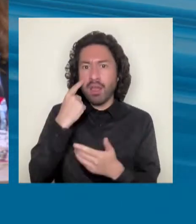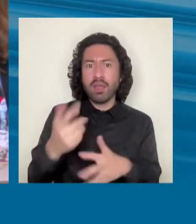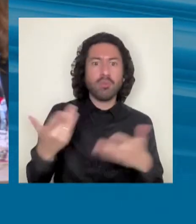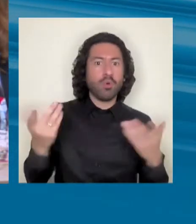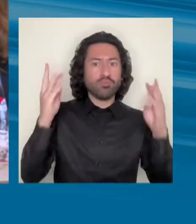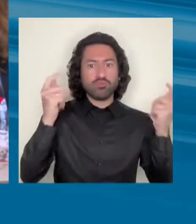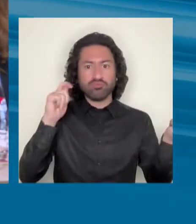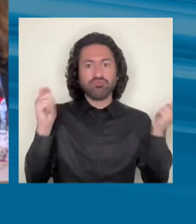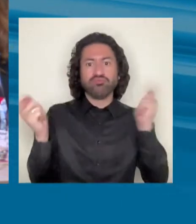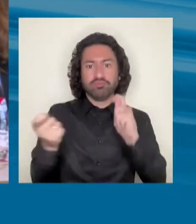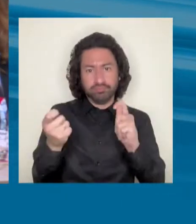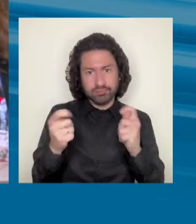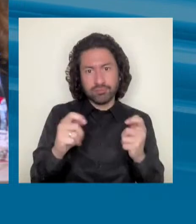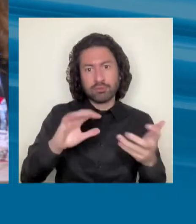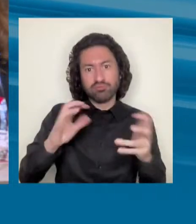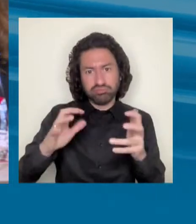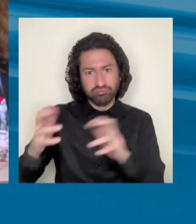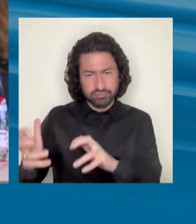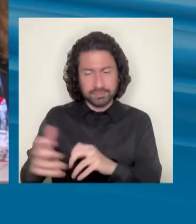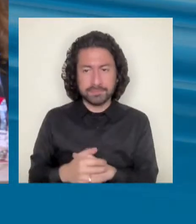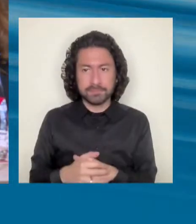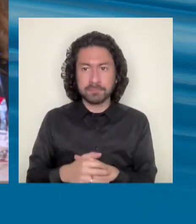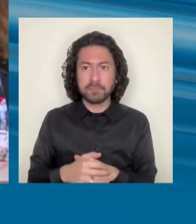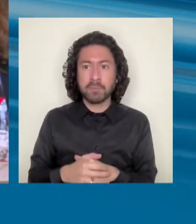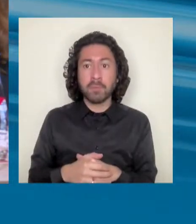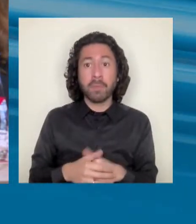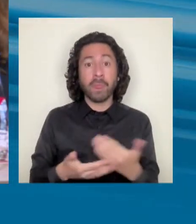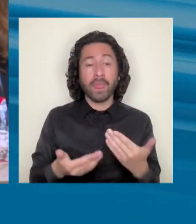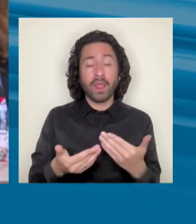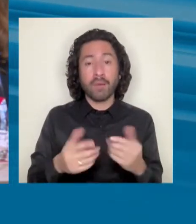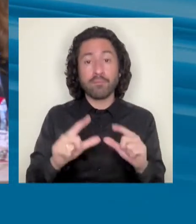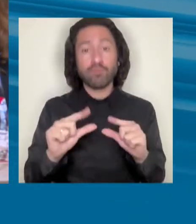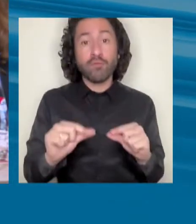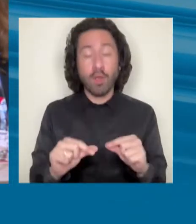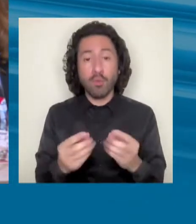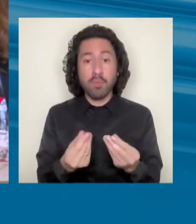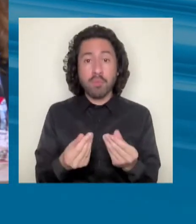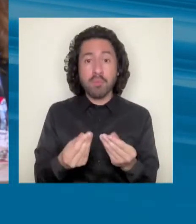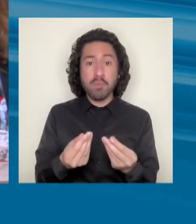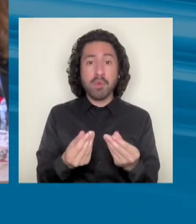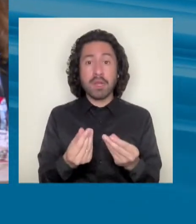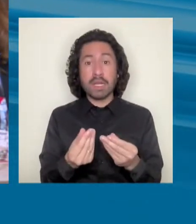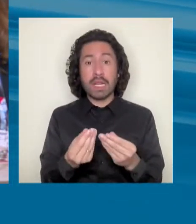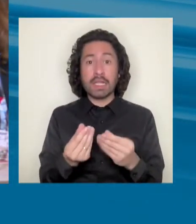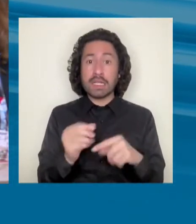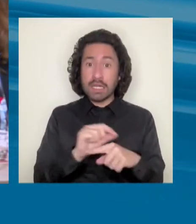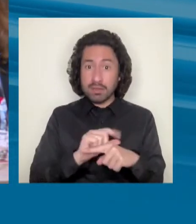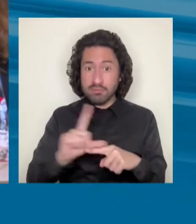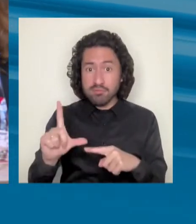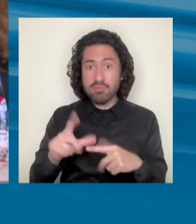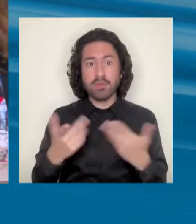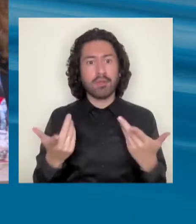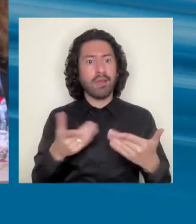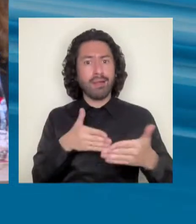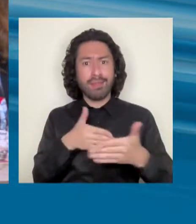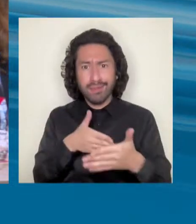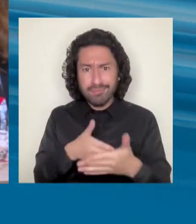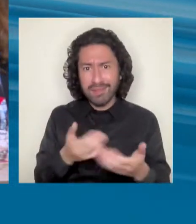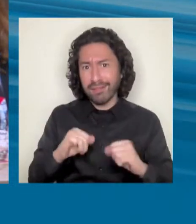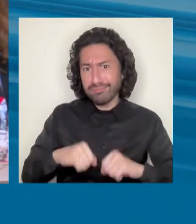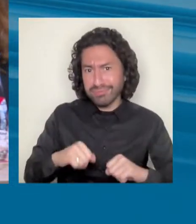economic growth, finance constraints, declining export capacity, and high unemployment. Antigua and